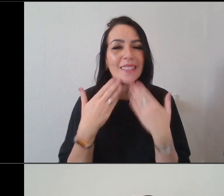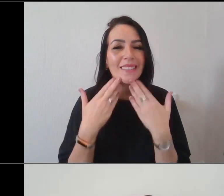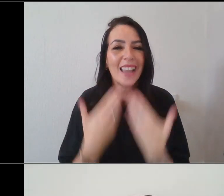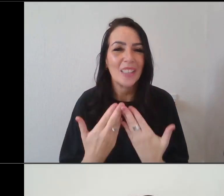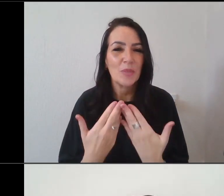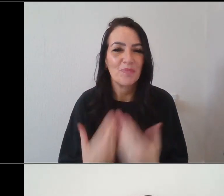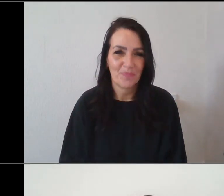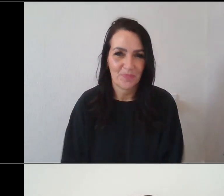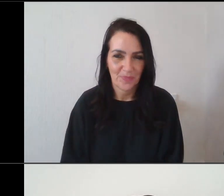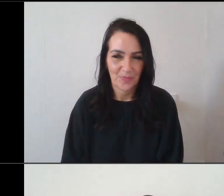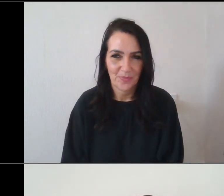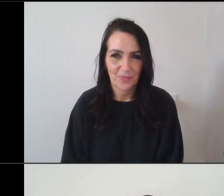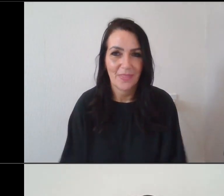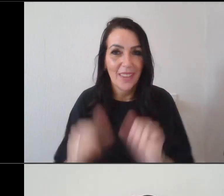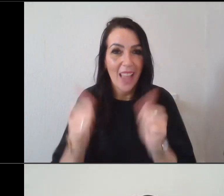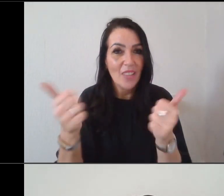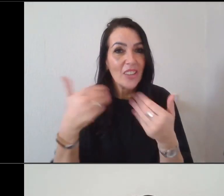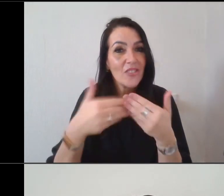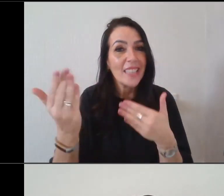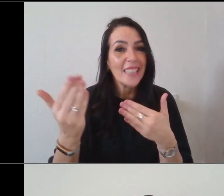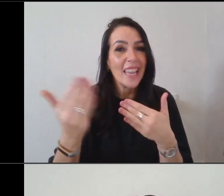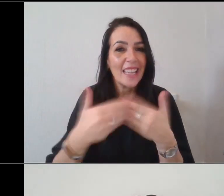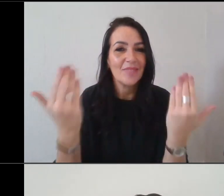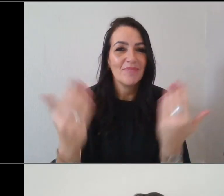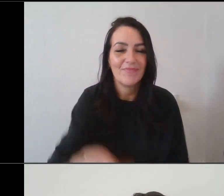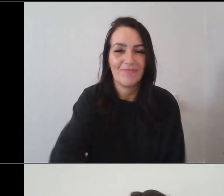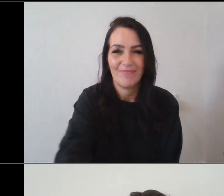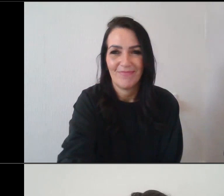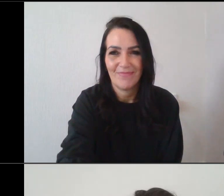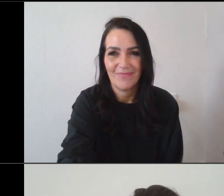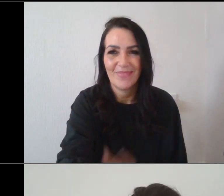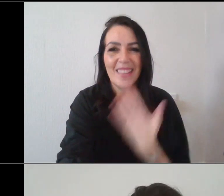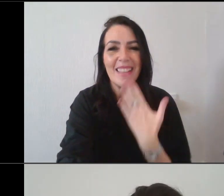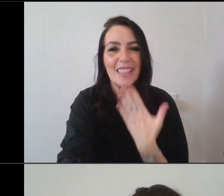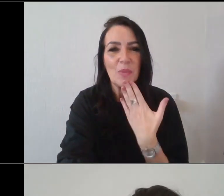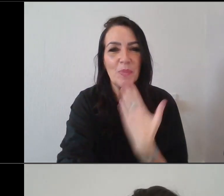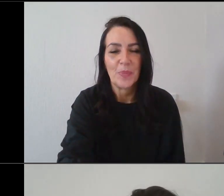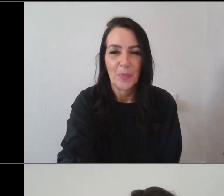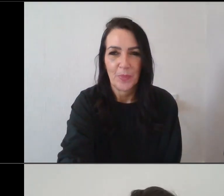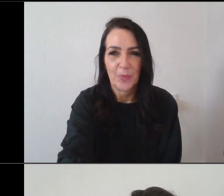today. Have a great rest of the day. Thank you Thanks, very much. everyone.